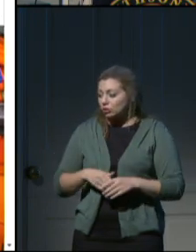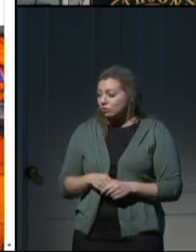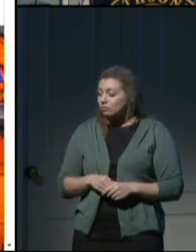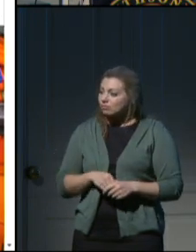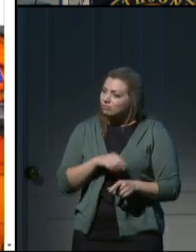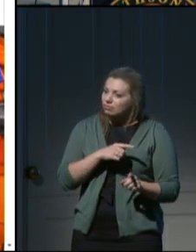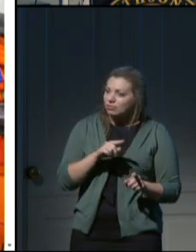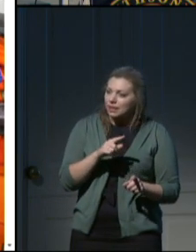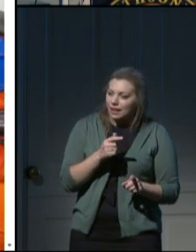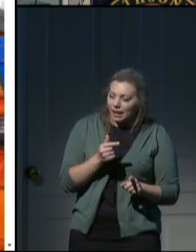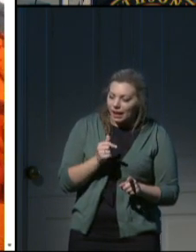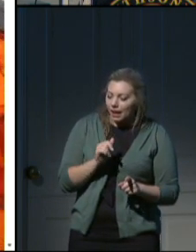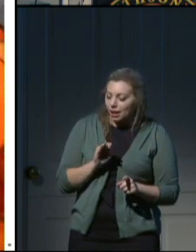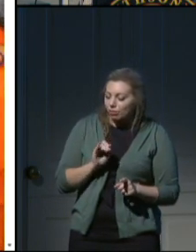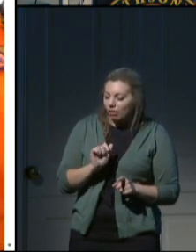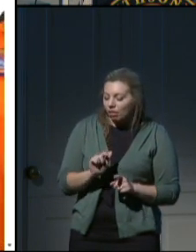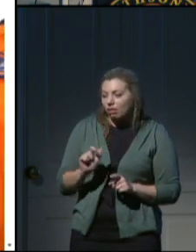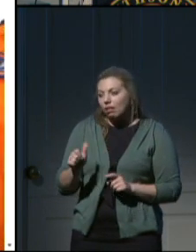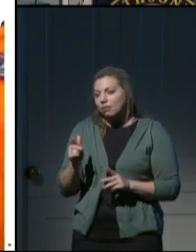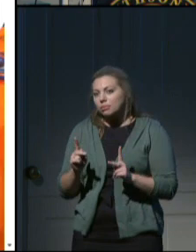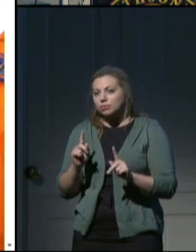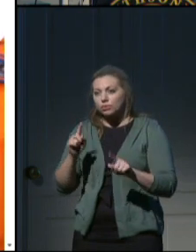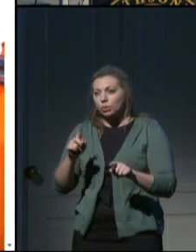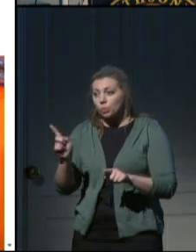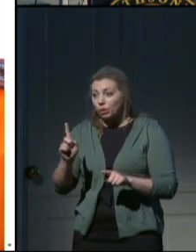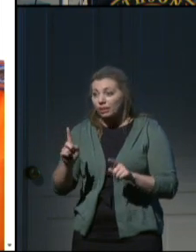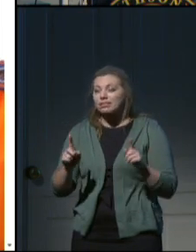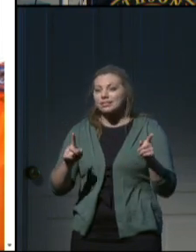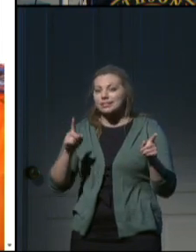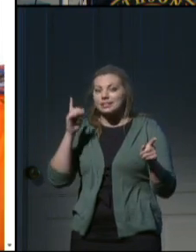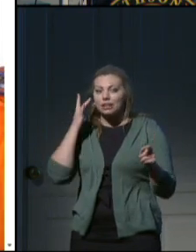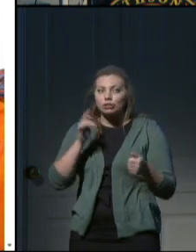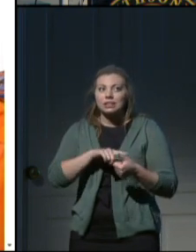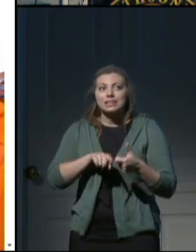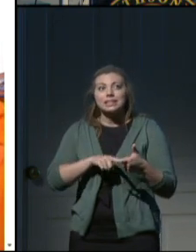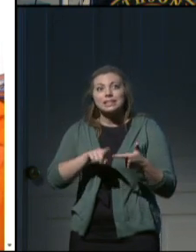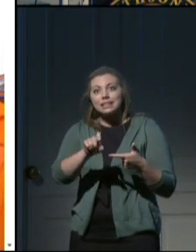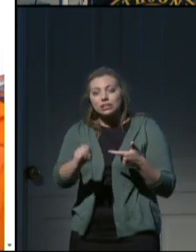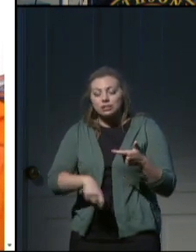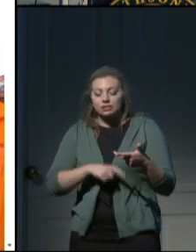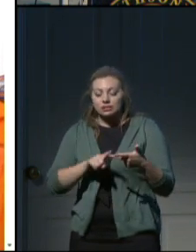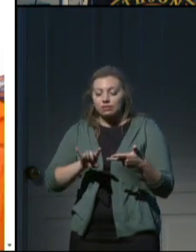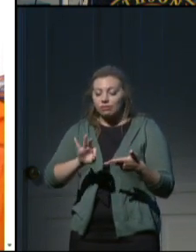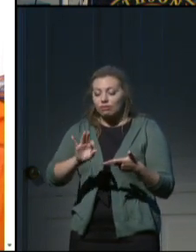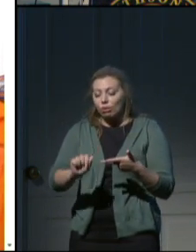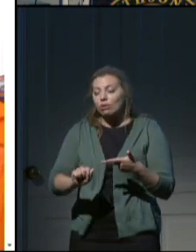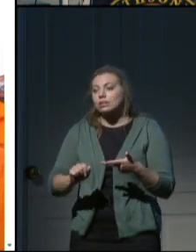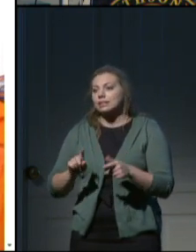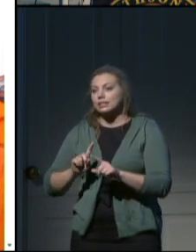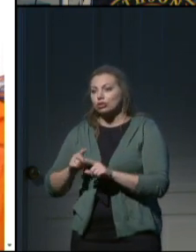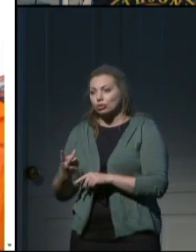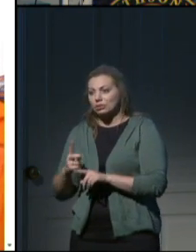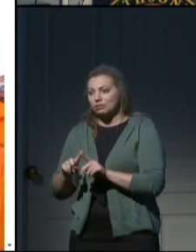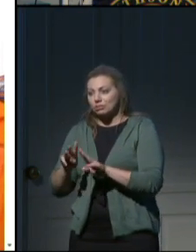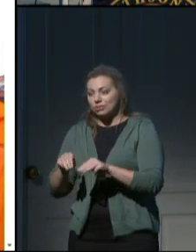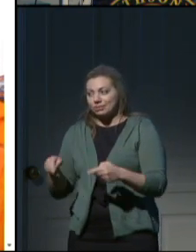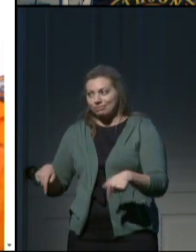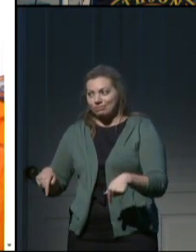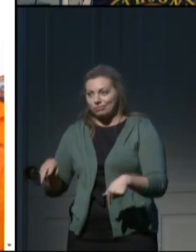to where they were, and they were in California and in Texas and in Florida and at 2 different museums in the DC